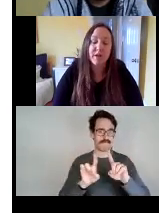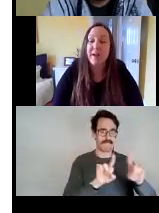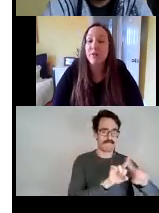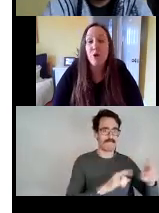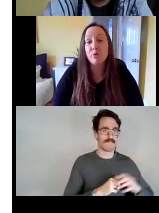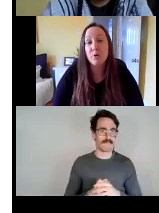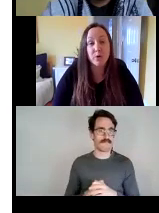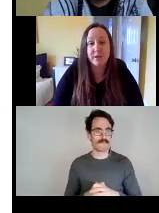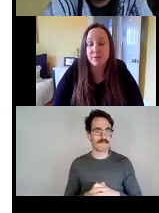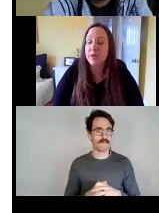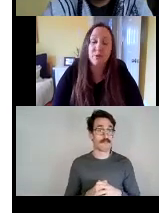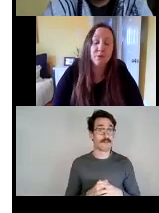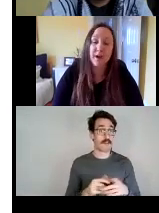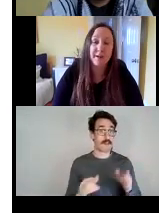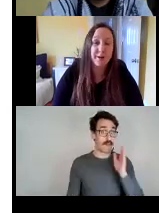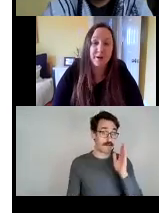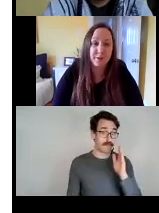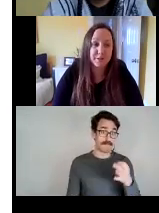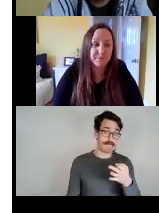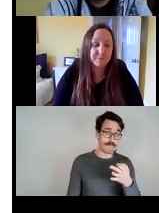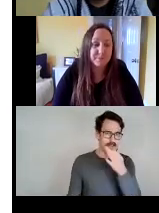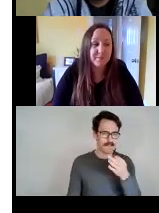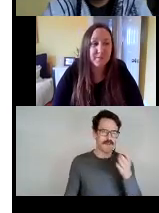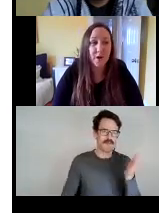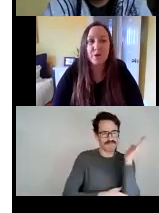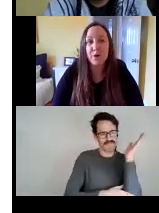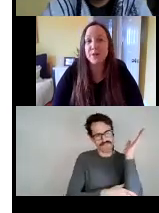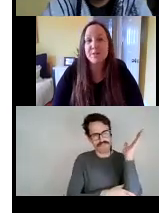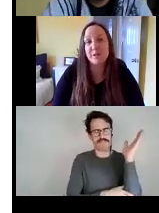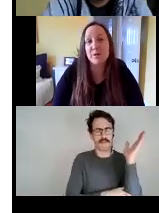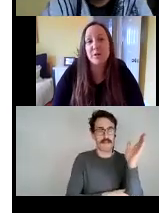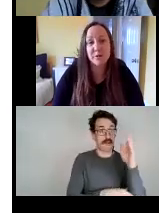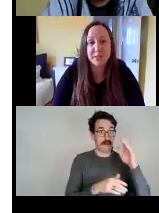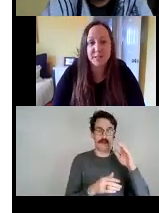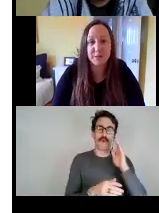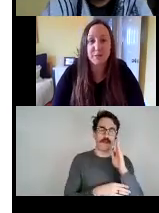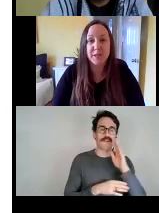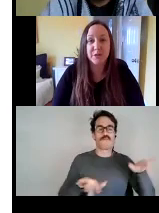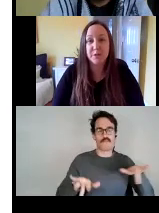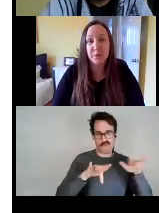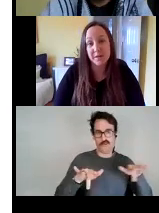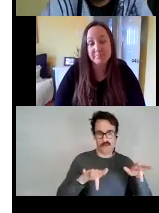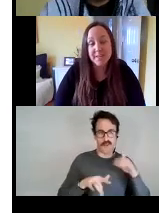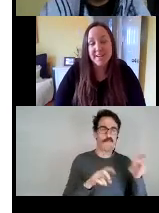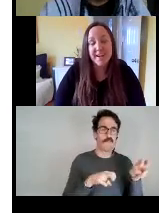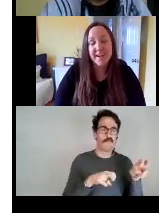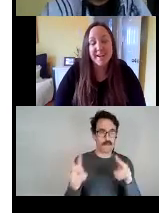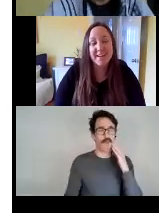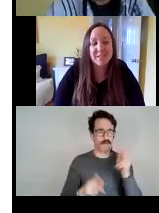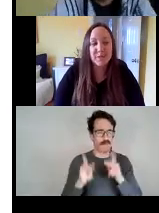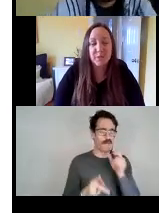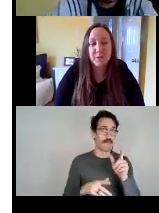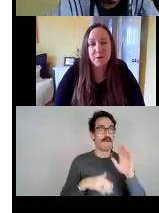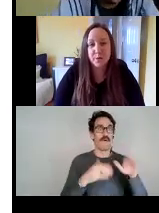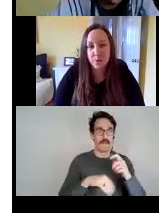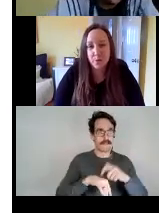experts, and they're all recorded. We know that caregivers are not always available on Thursdays between noon and 1.